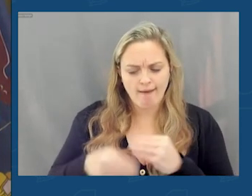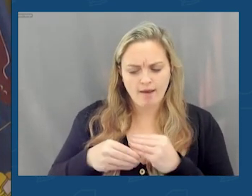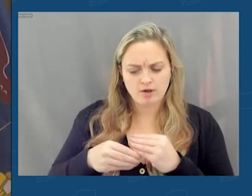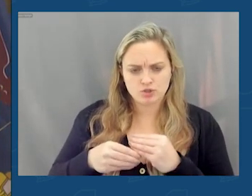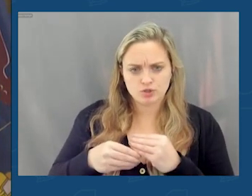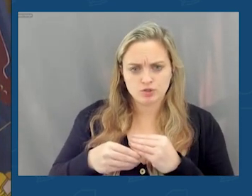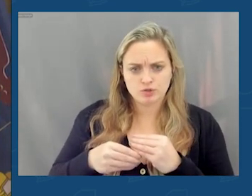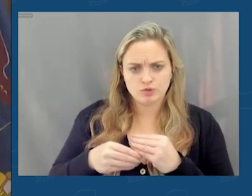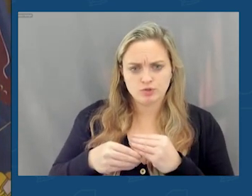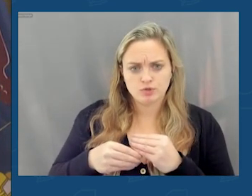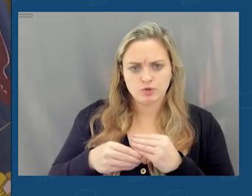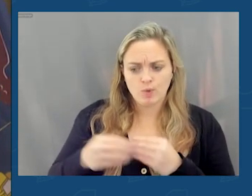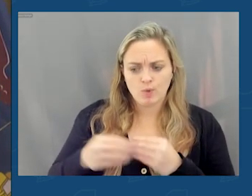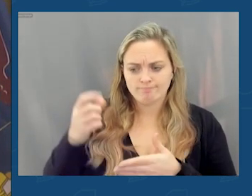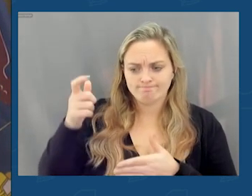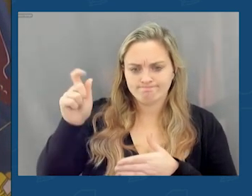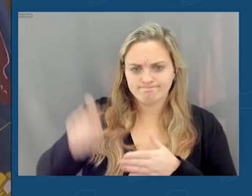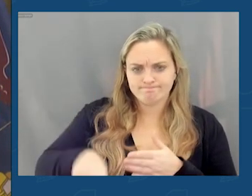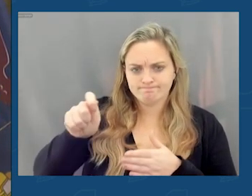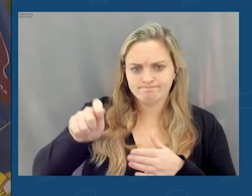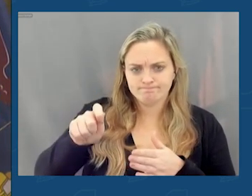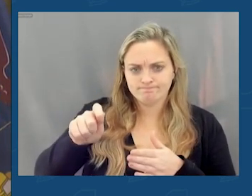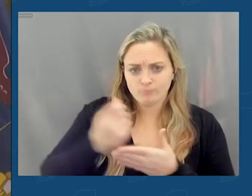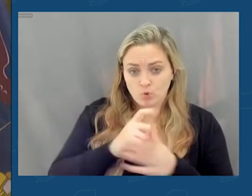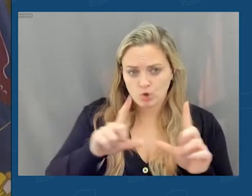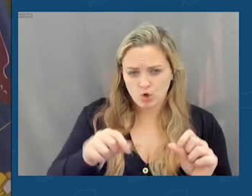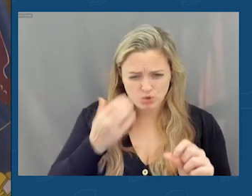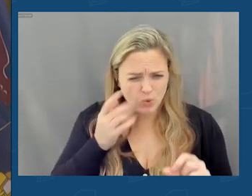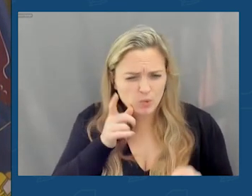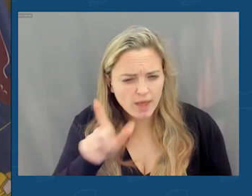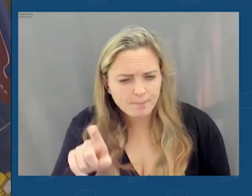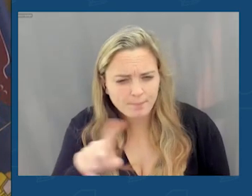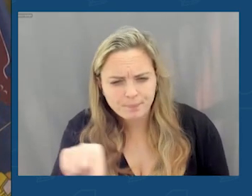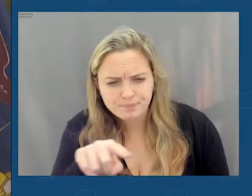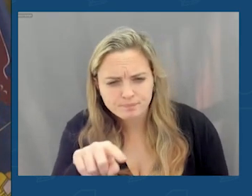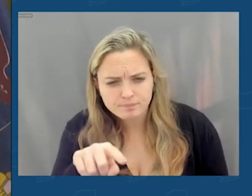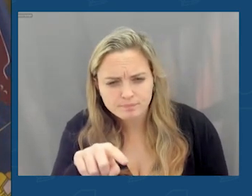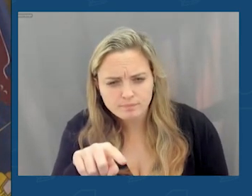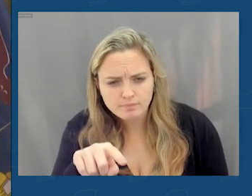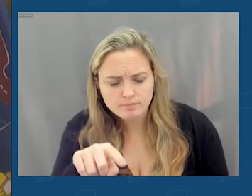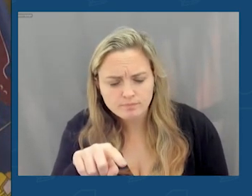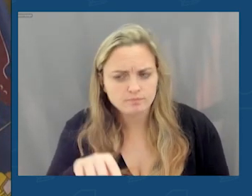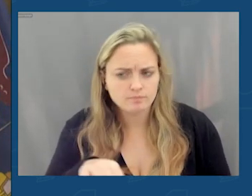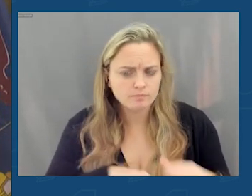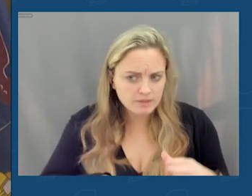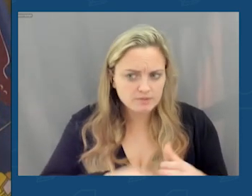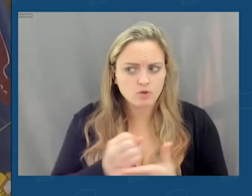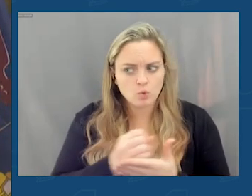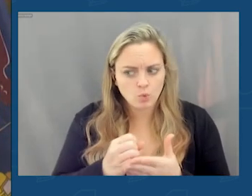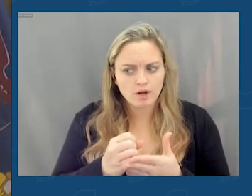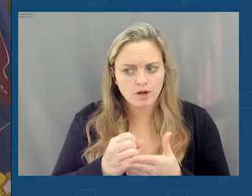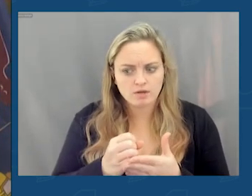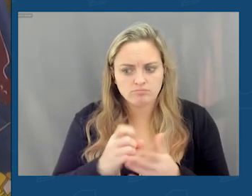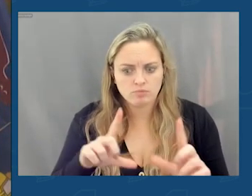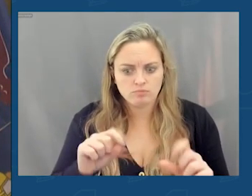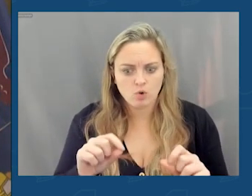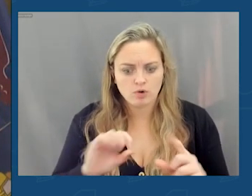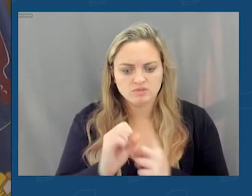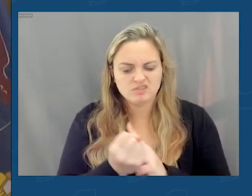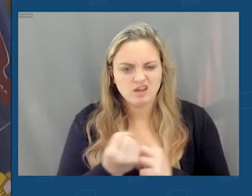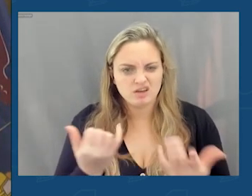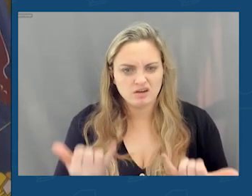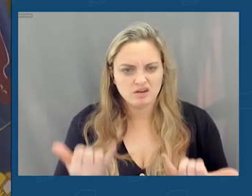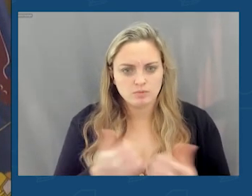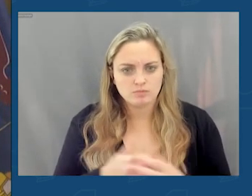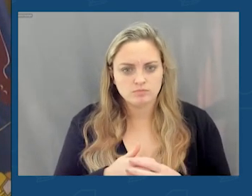they swipe their credit card. Who knew this? Does anybody know this? I mean, basically, we are a credit card society. People don't